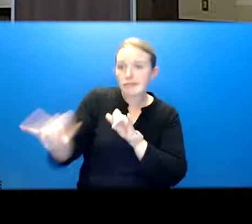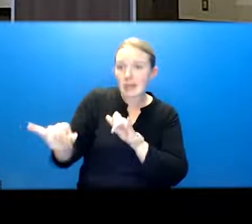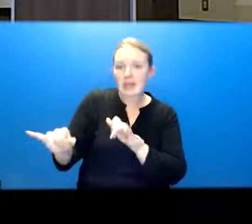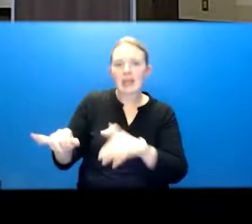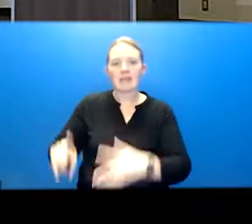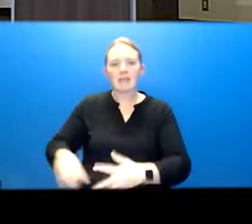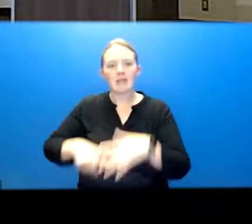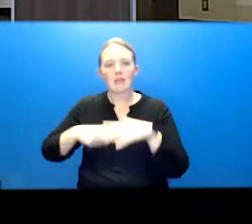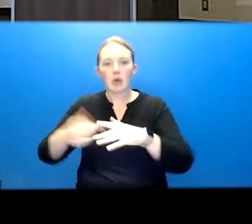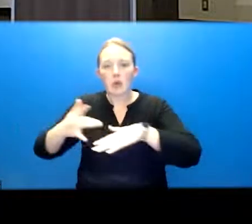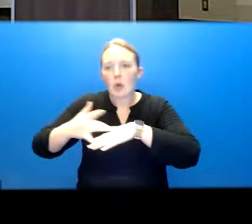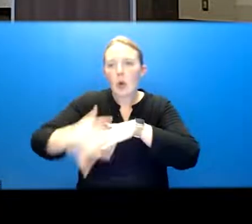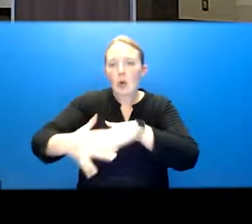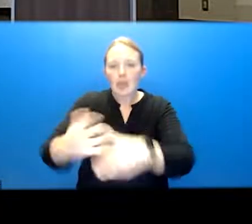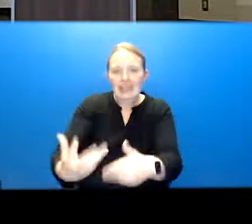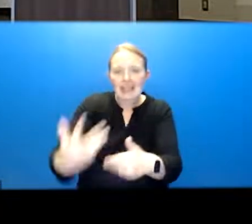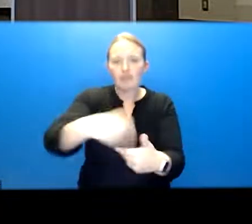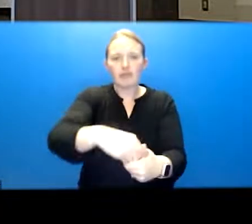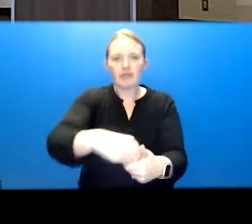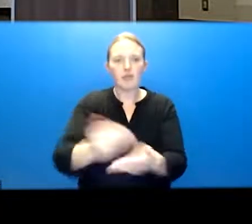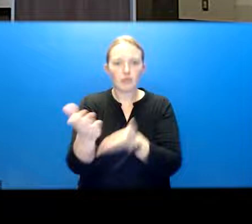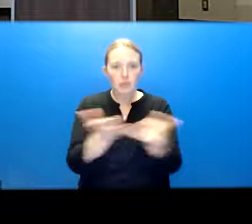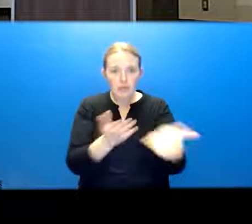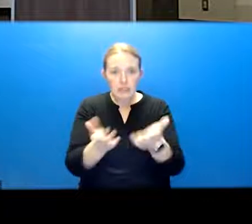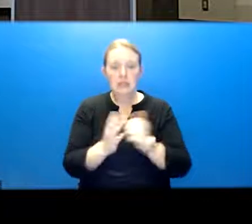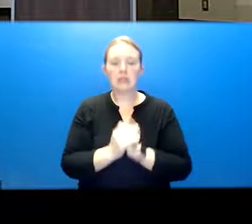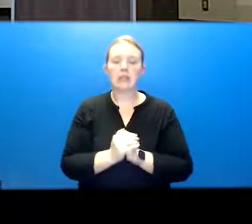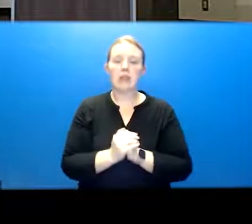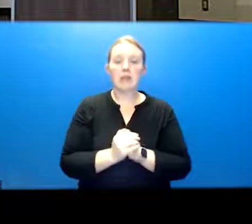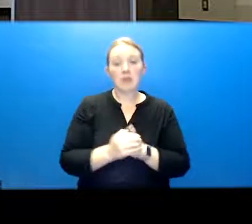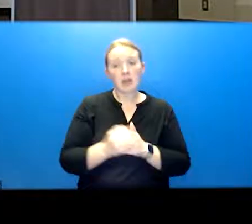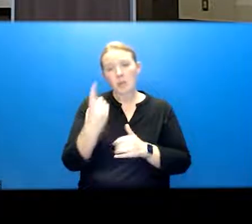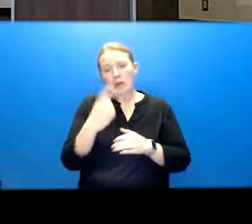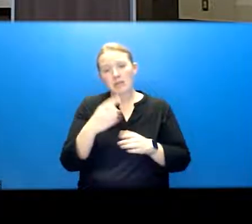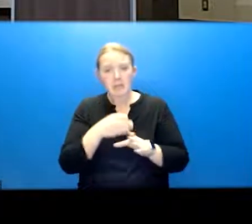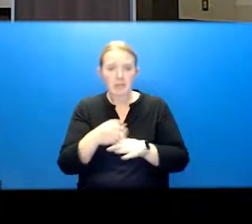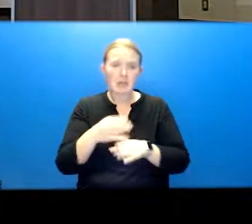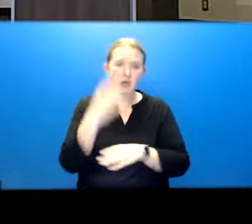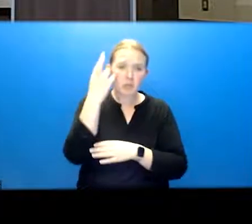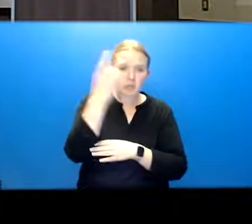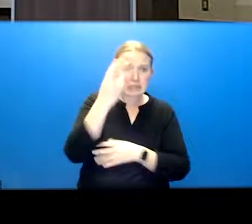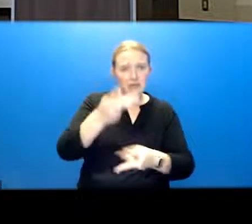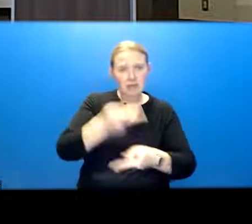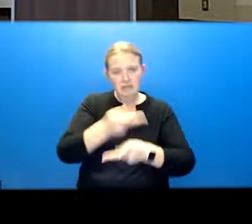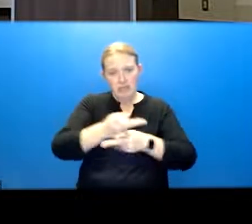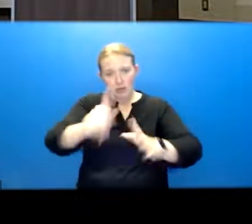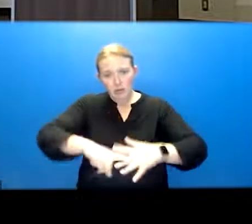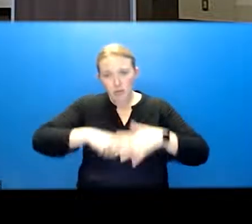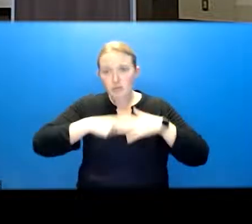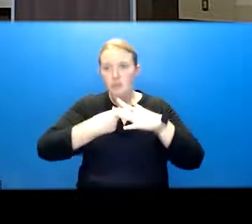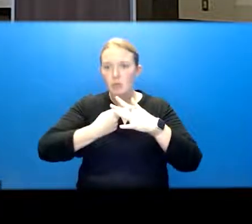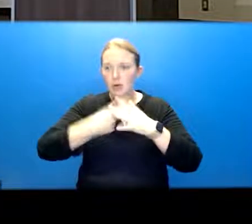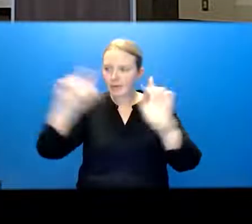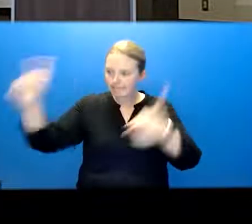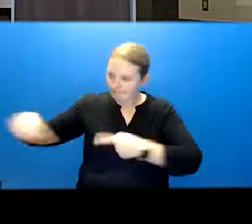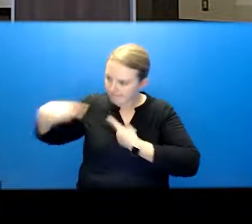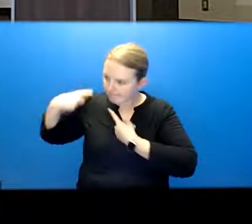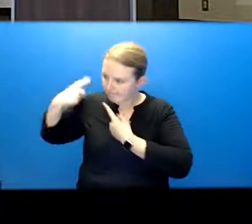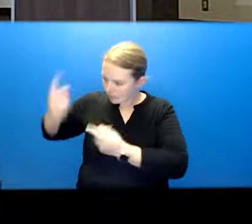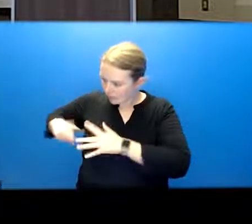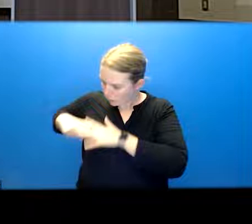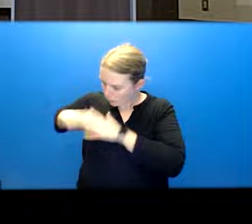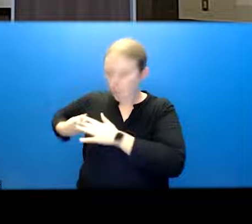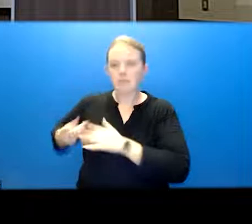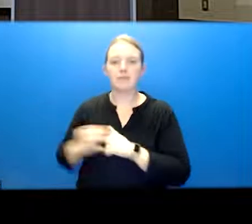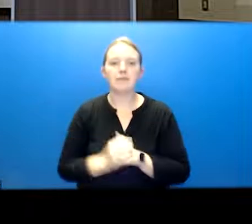intervention services. And so they are one of the main reasons why that care has been initiated from the beginning. The